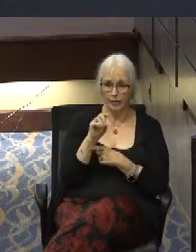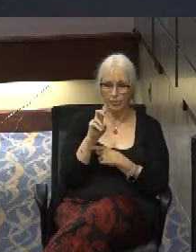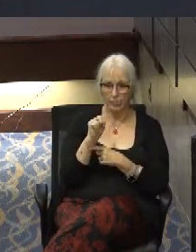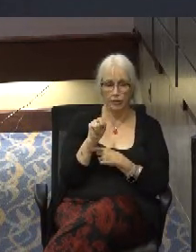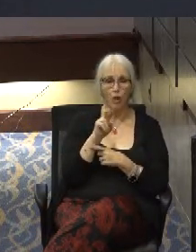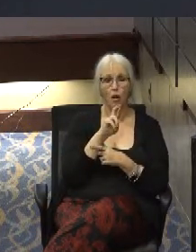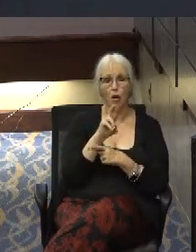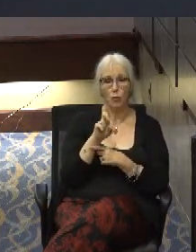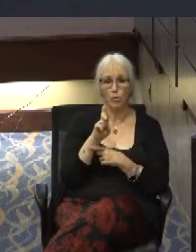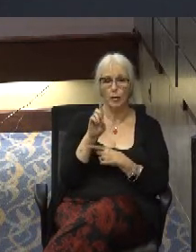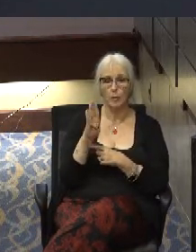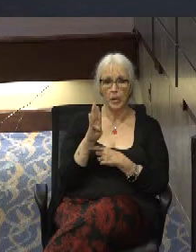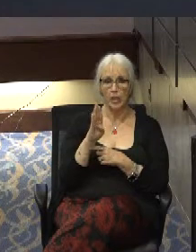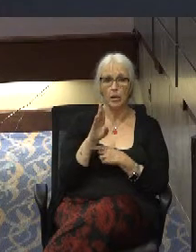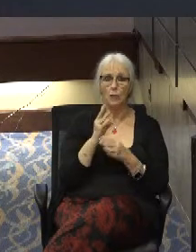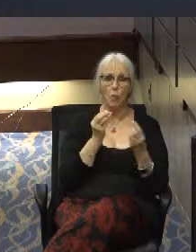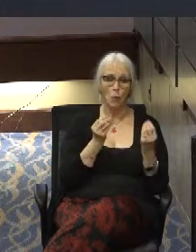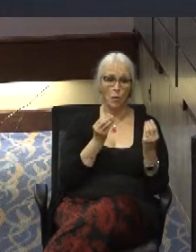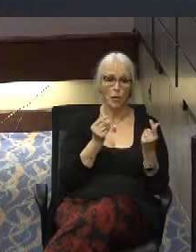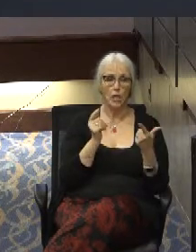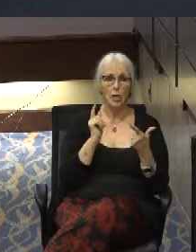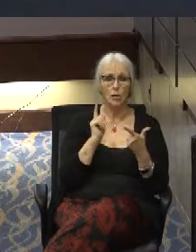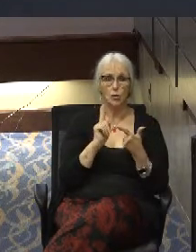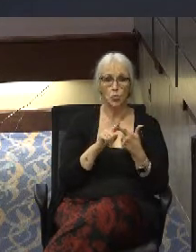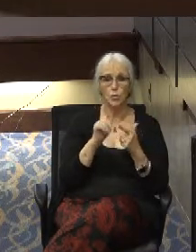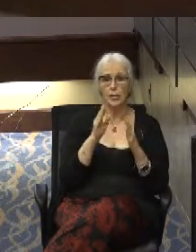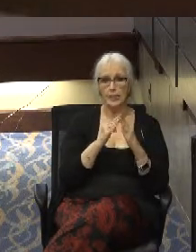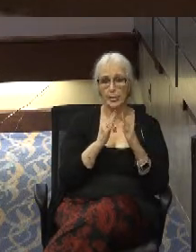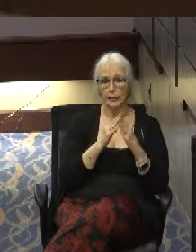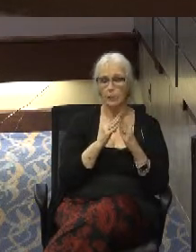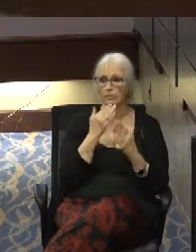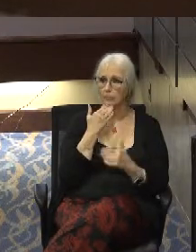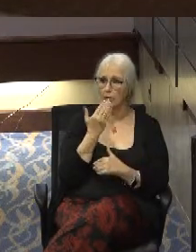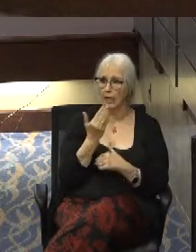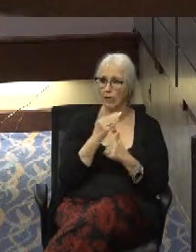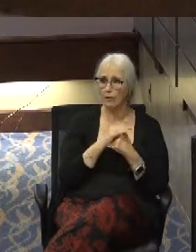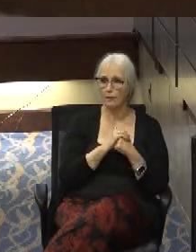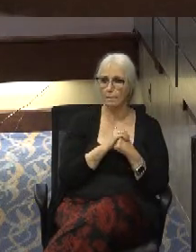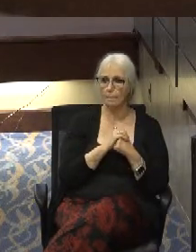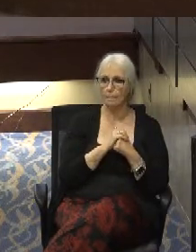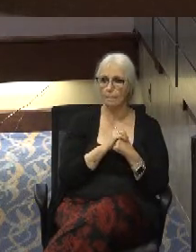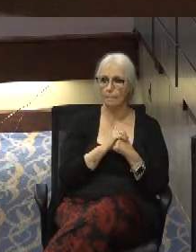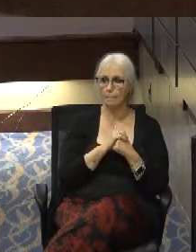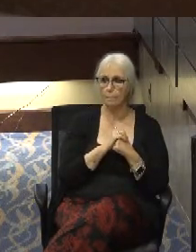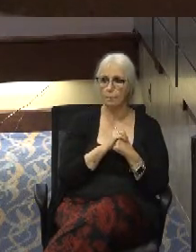zoning for property that was annexed into the city. Okay, that's helpful. Thank you. You're welcome.